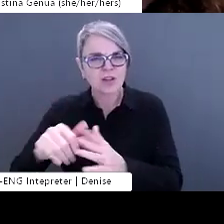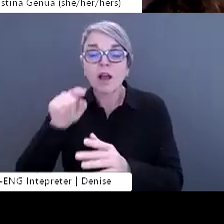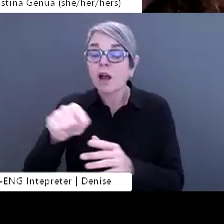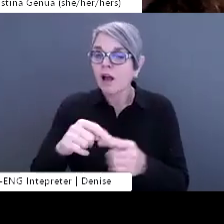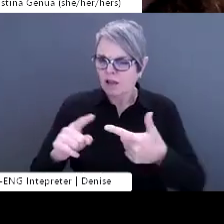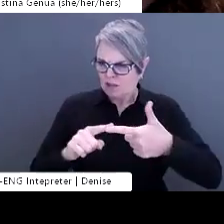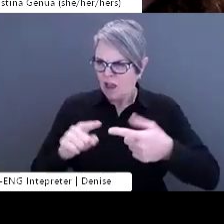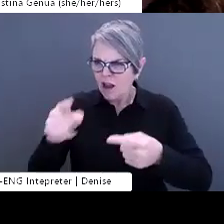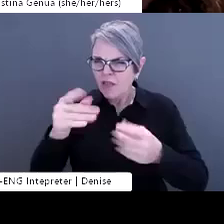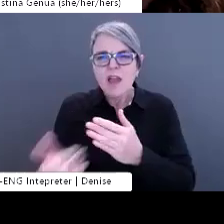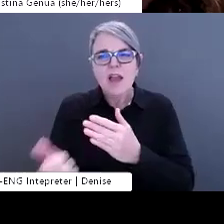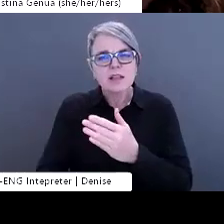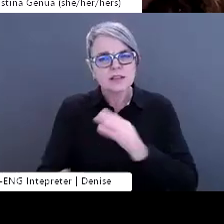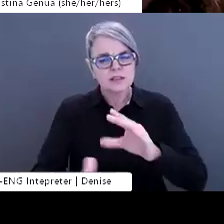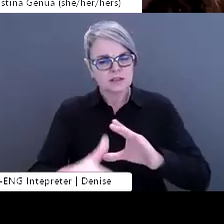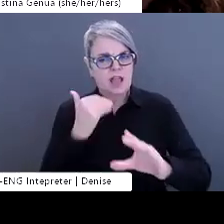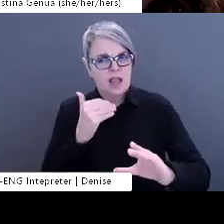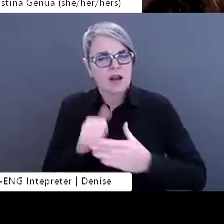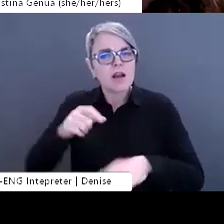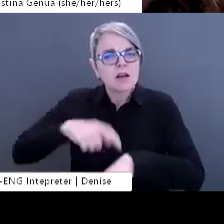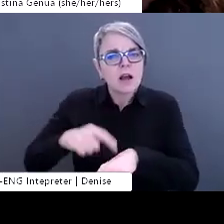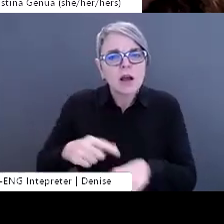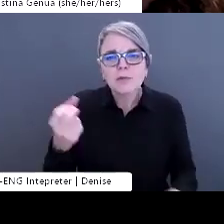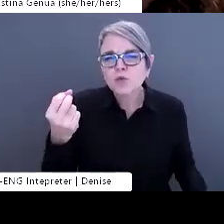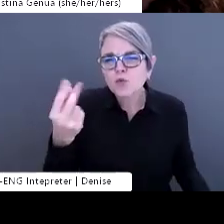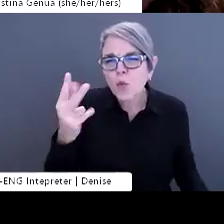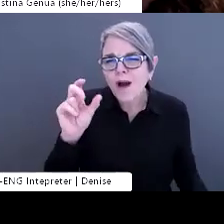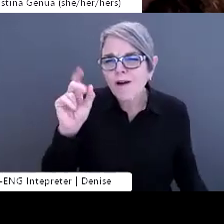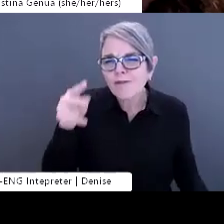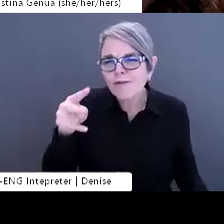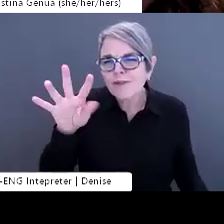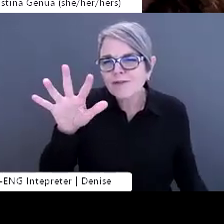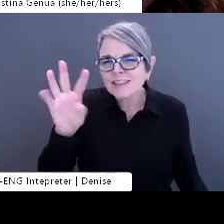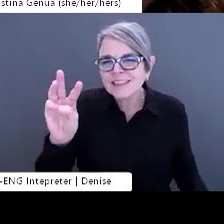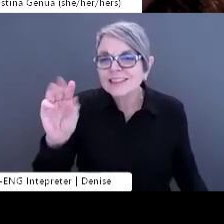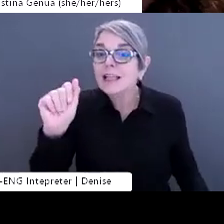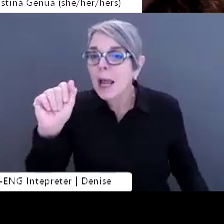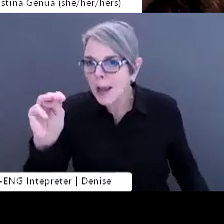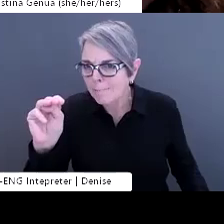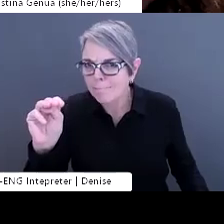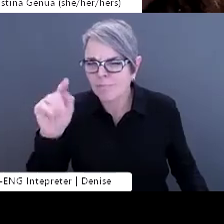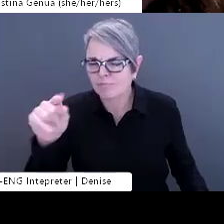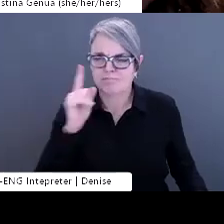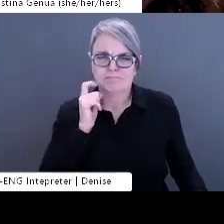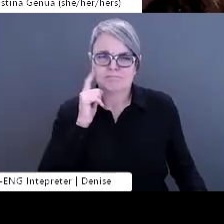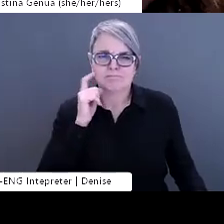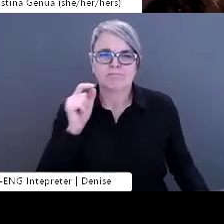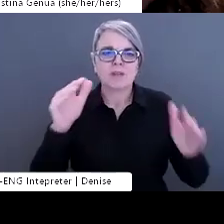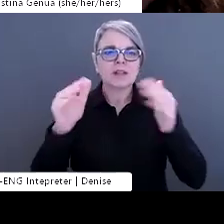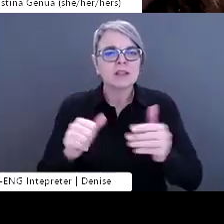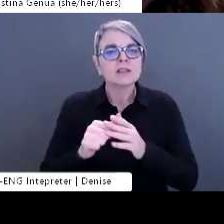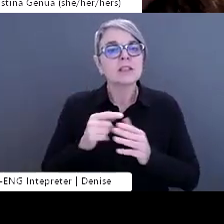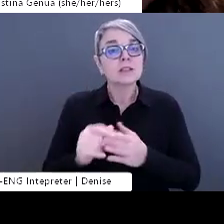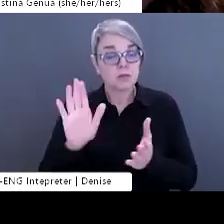very suspicious. So, dear customer, this email is to inform you that your online banking profile with local bank